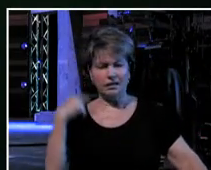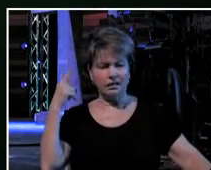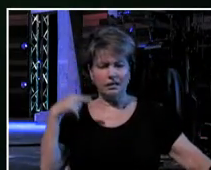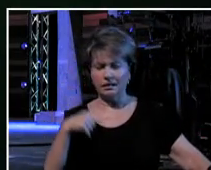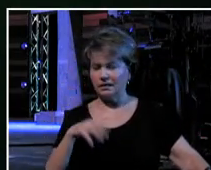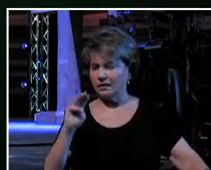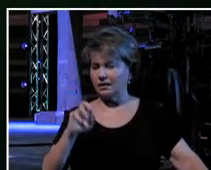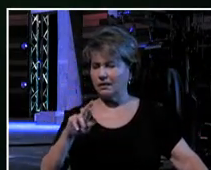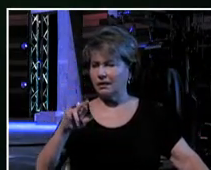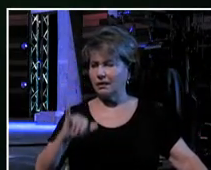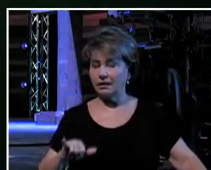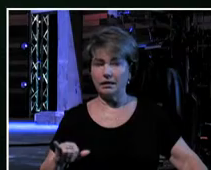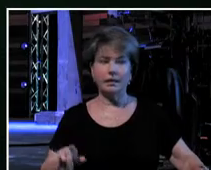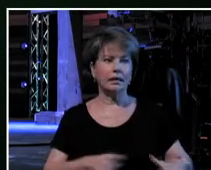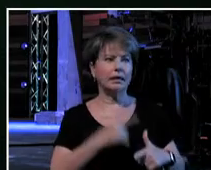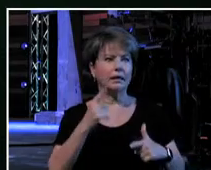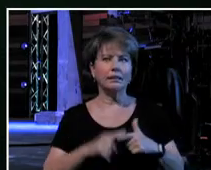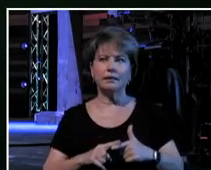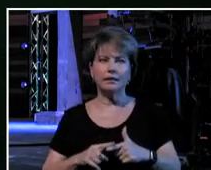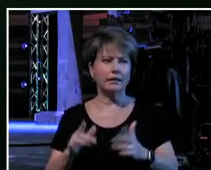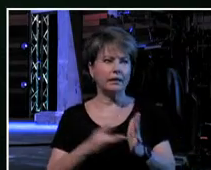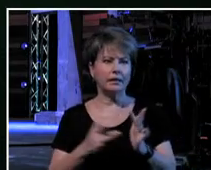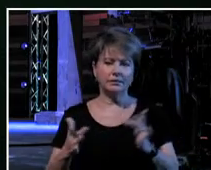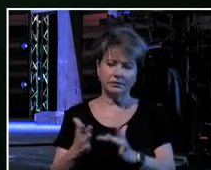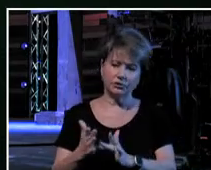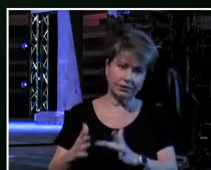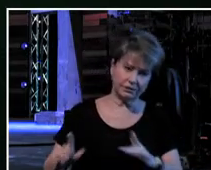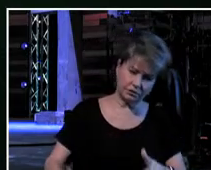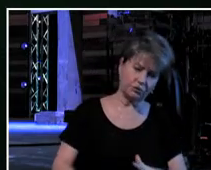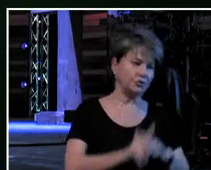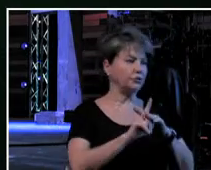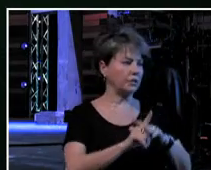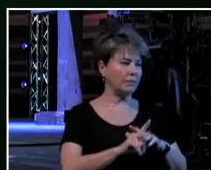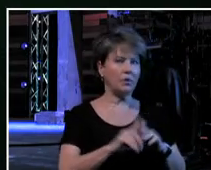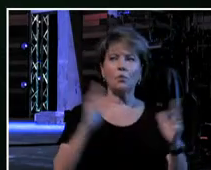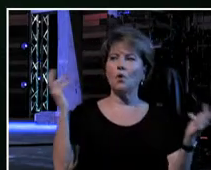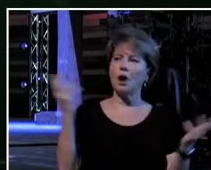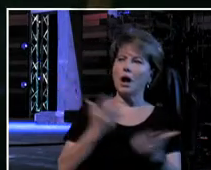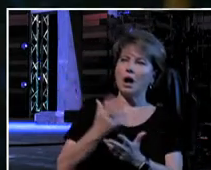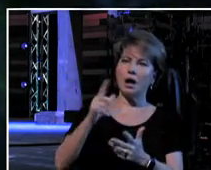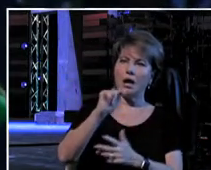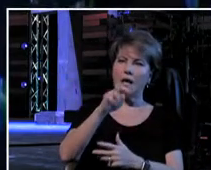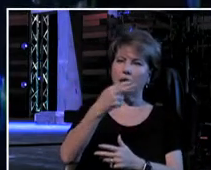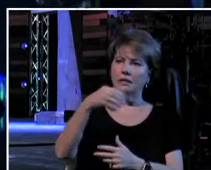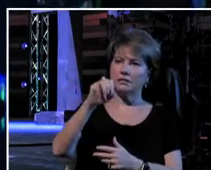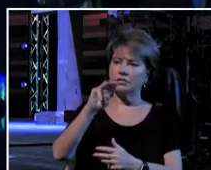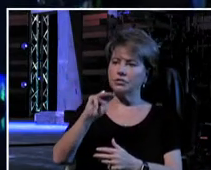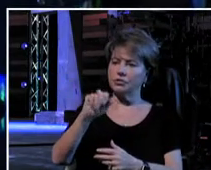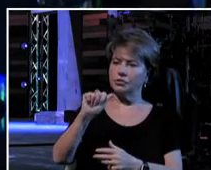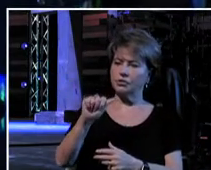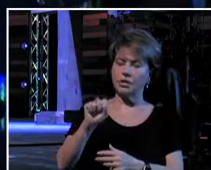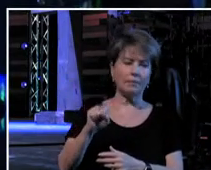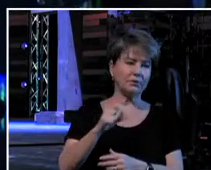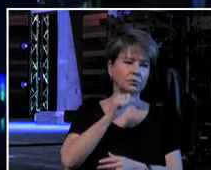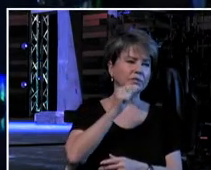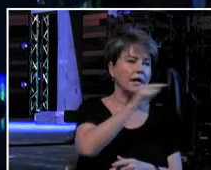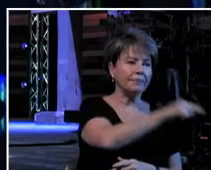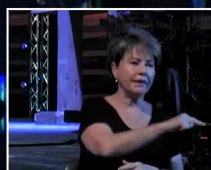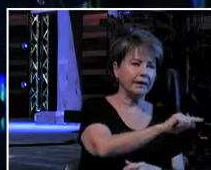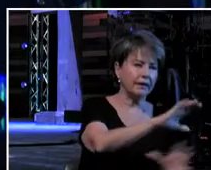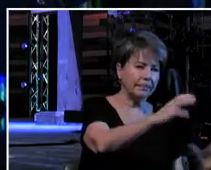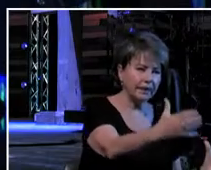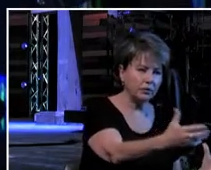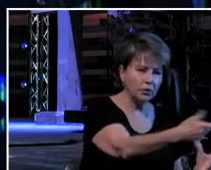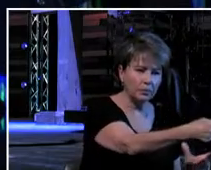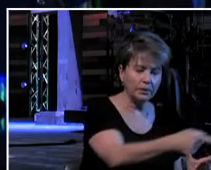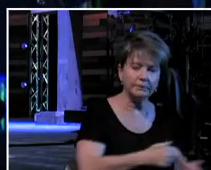Jesus appears to them. And they say, we have seen the Lord. And then Thomas. Thomas wasn't with the disciples. He was the only one